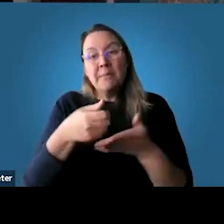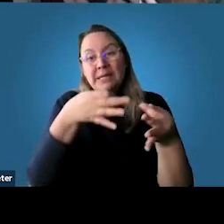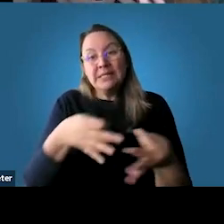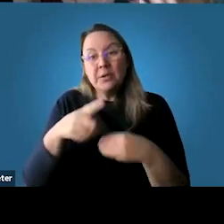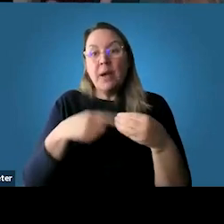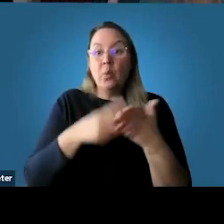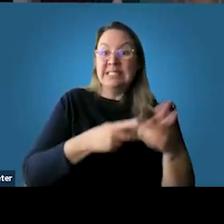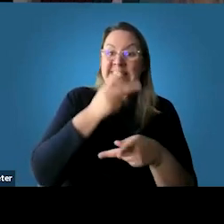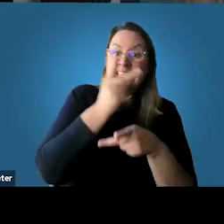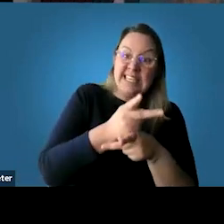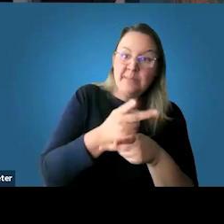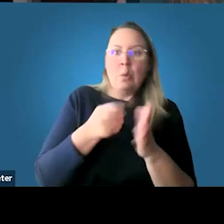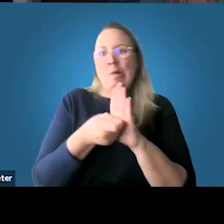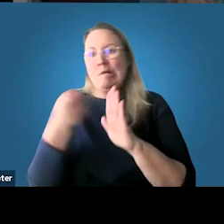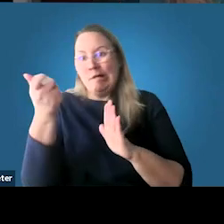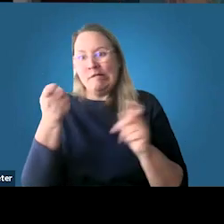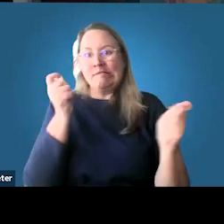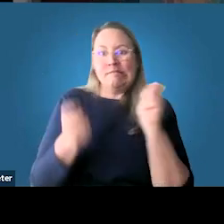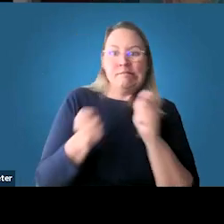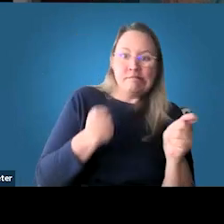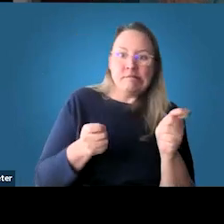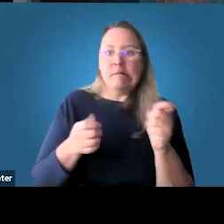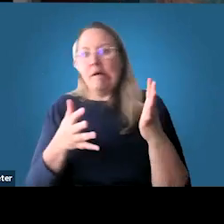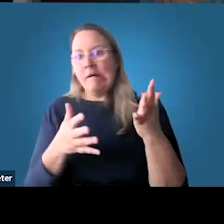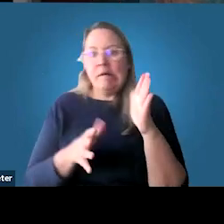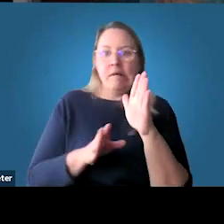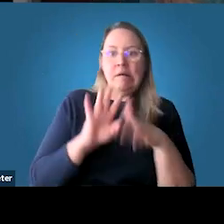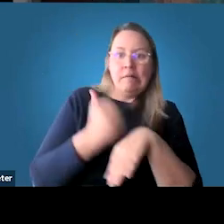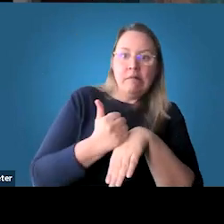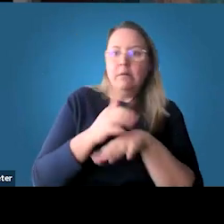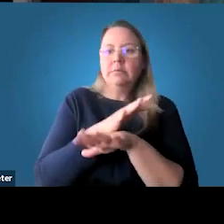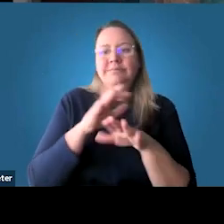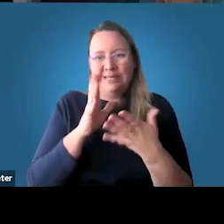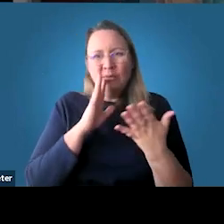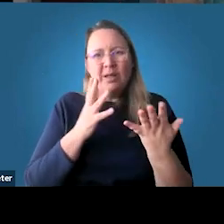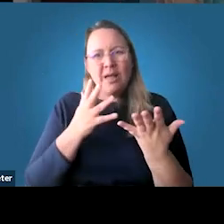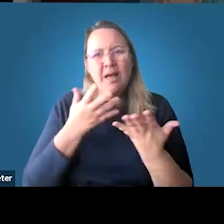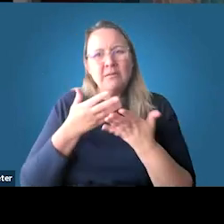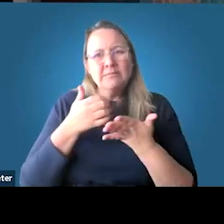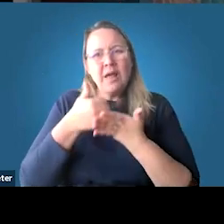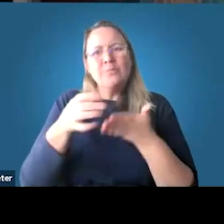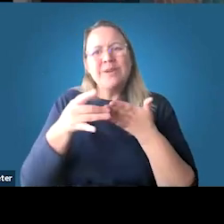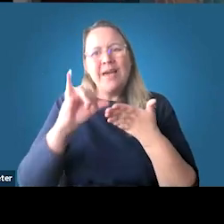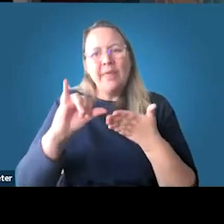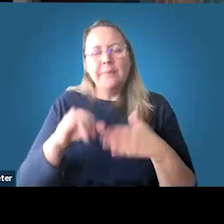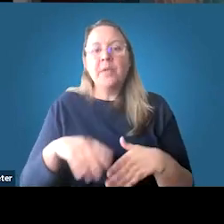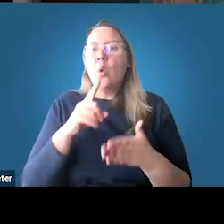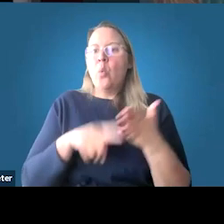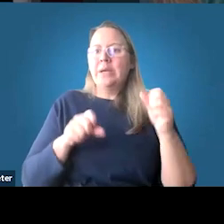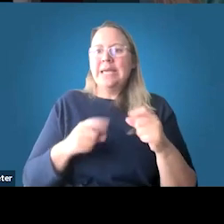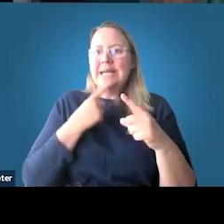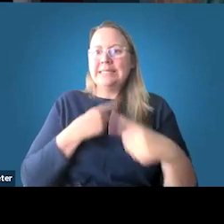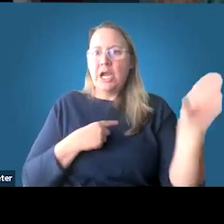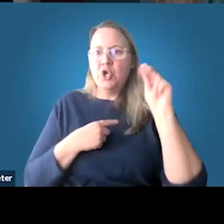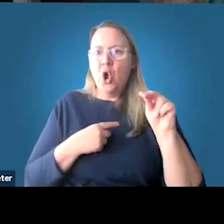what to keep, what to adjust, and even what to stop. What activities are not serving your goals? What can you say no to?